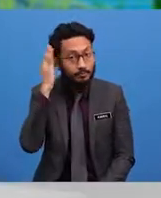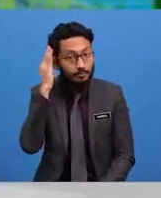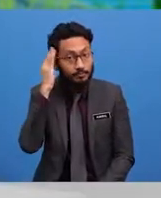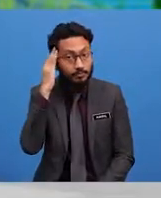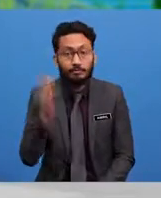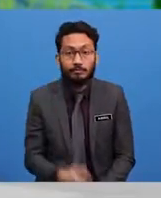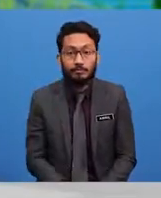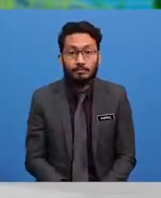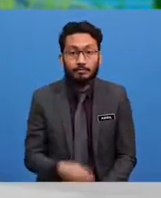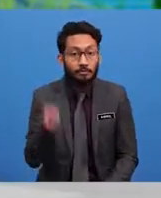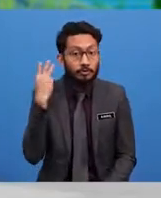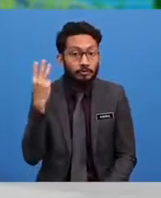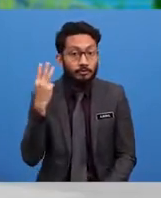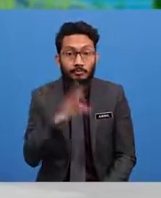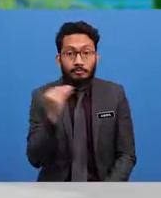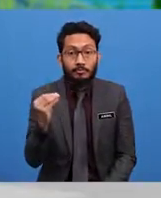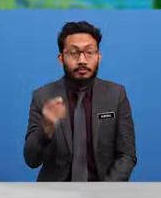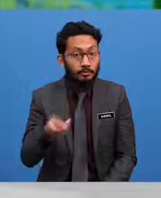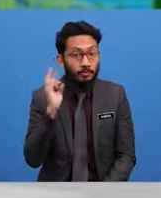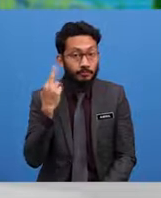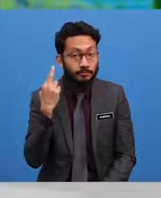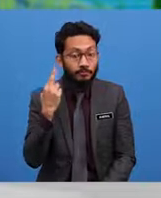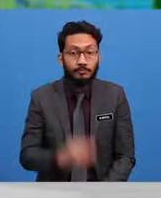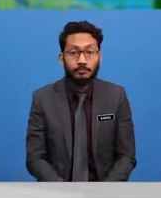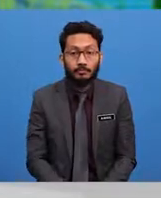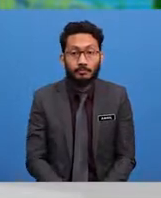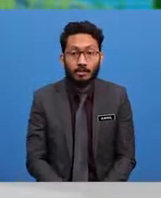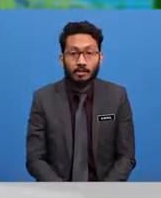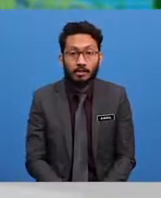are was and were.